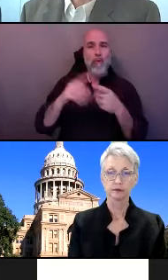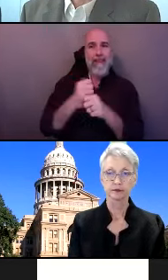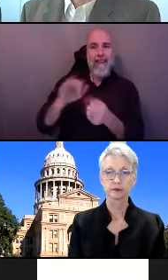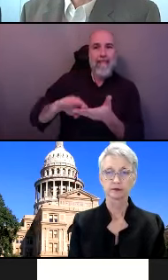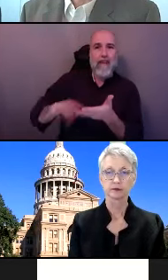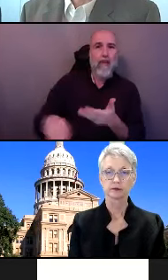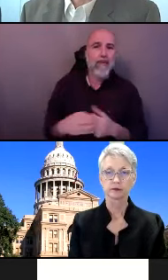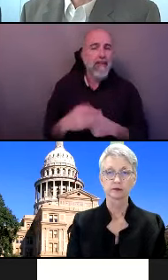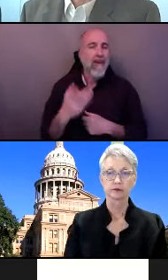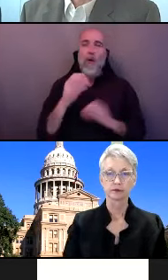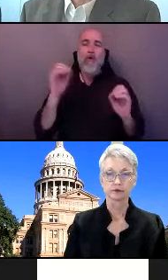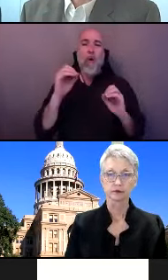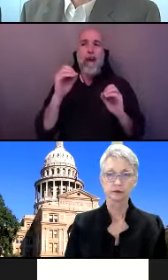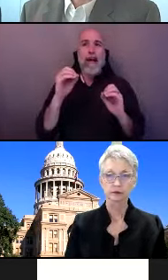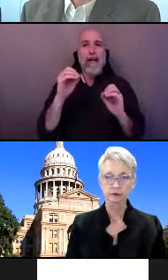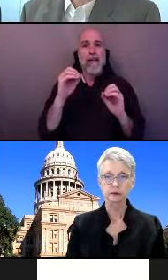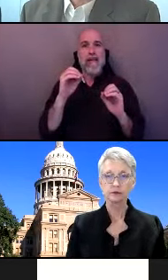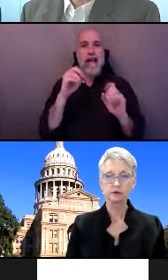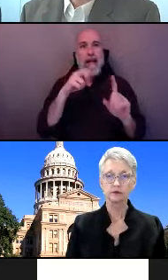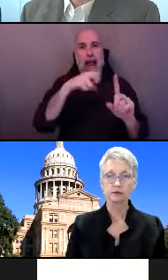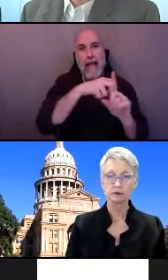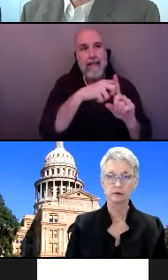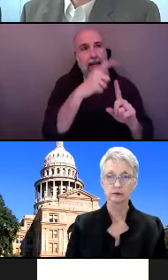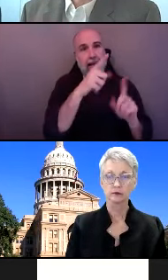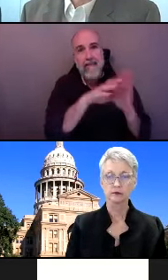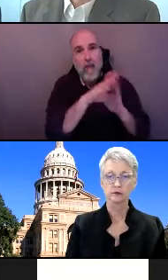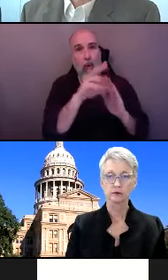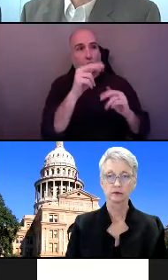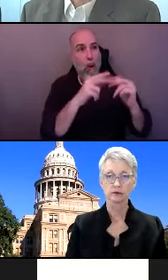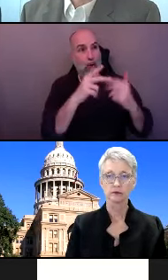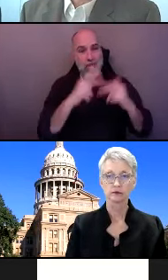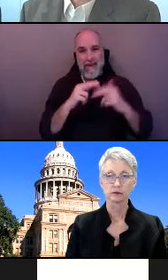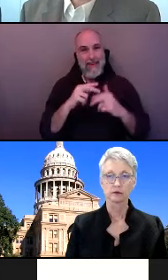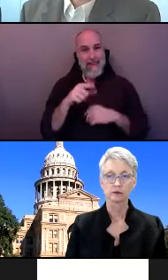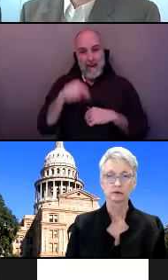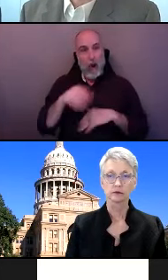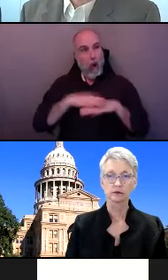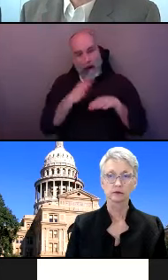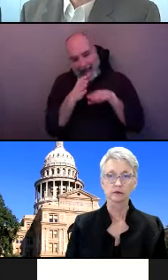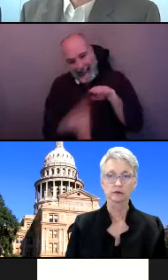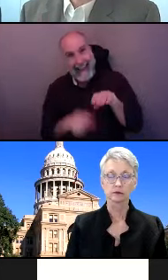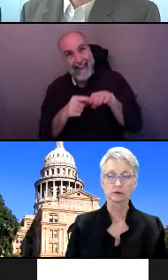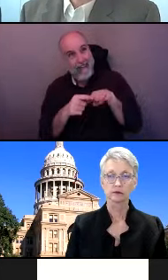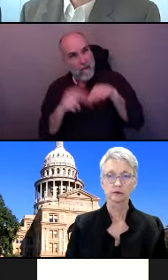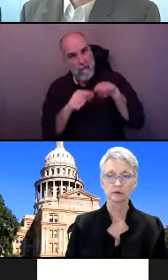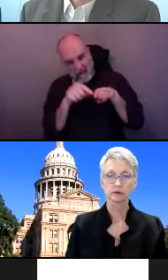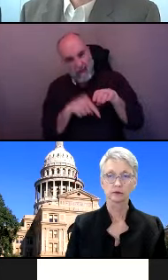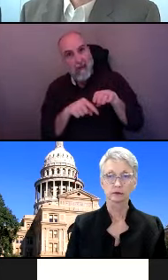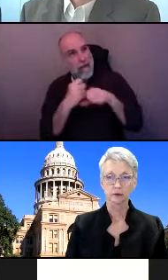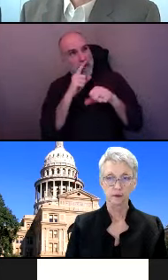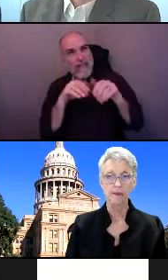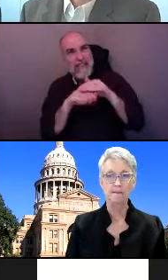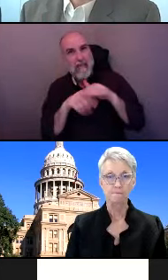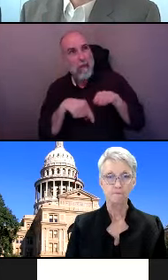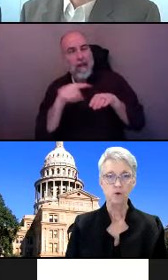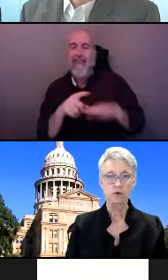Nobody's asking a developer or builder to build a visitable home on the side of a cliff. It's just not feasible. And